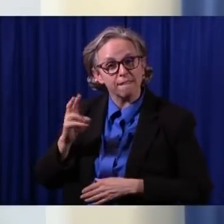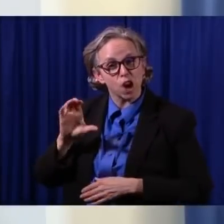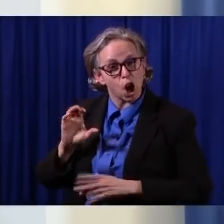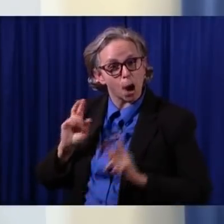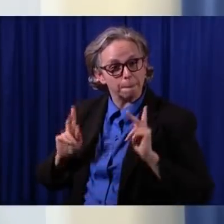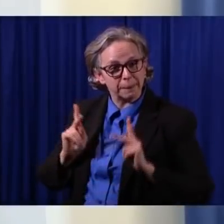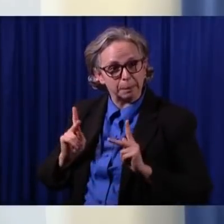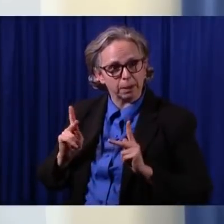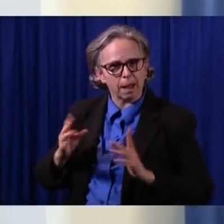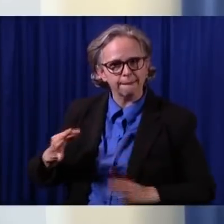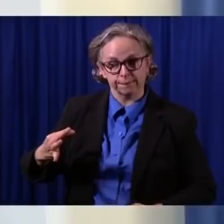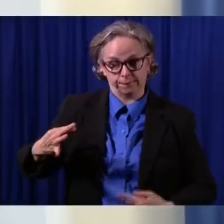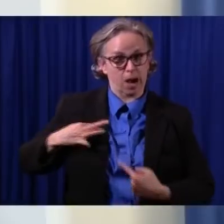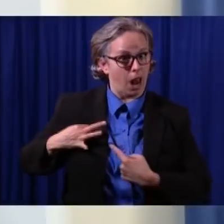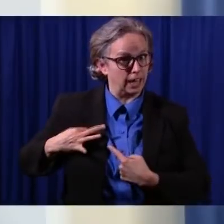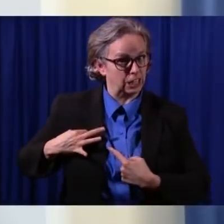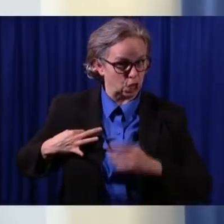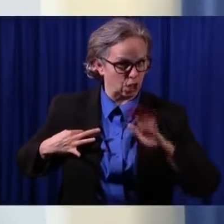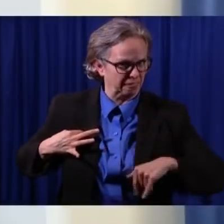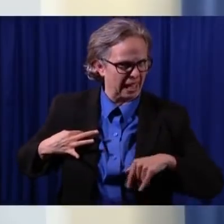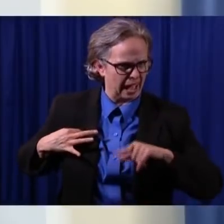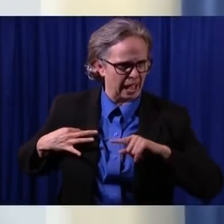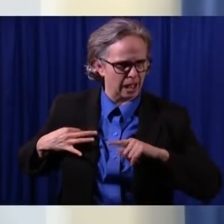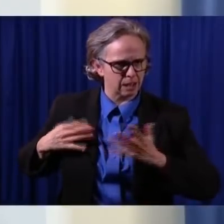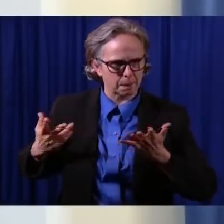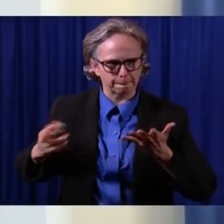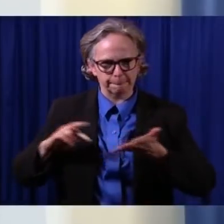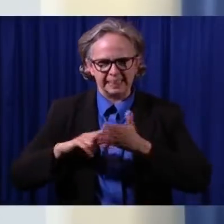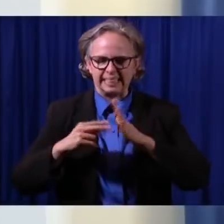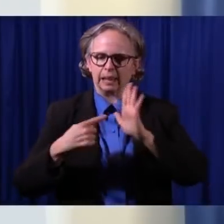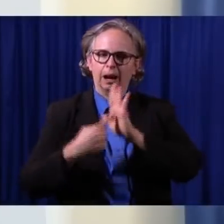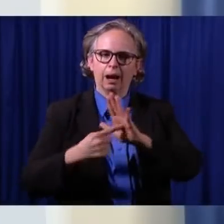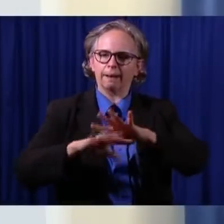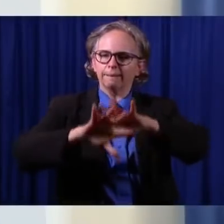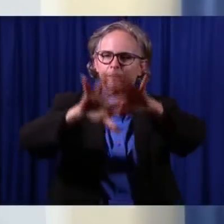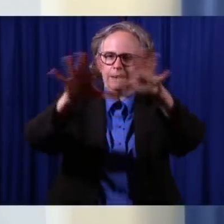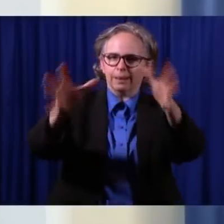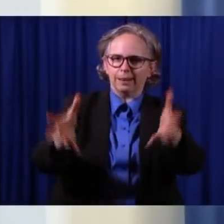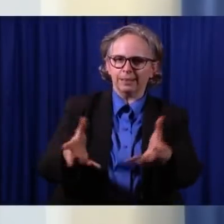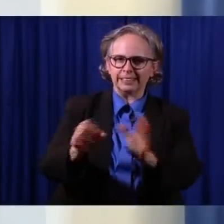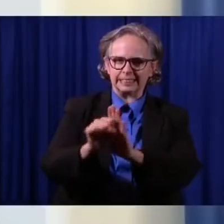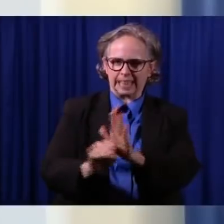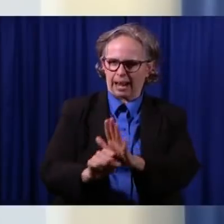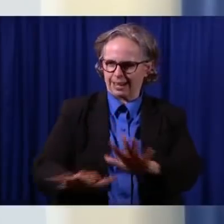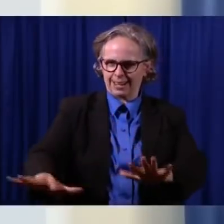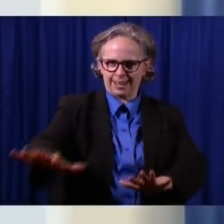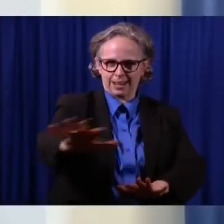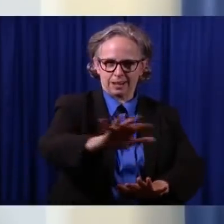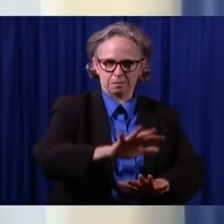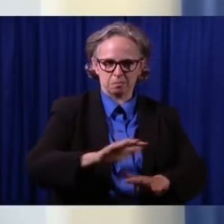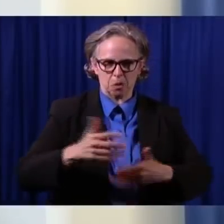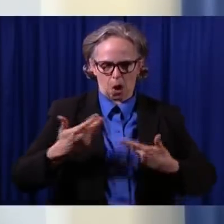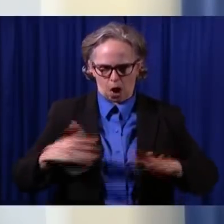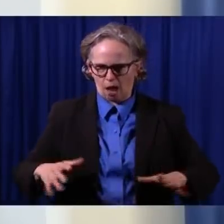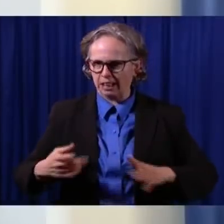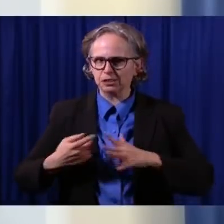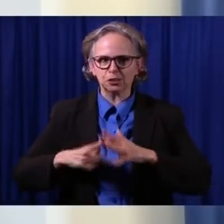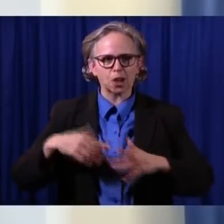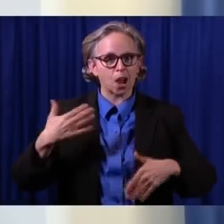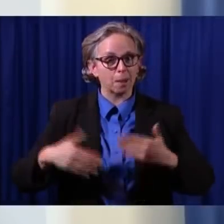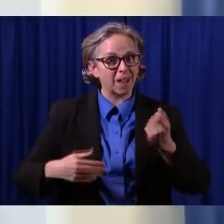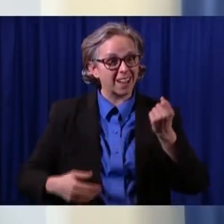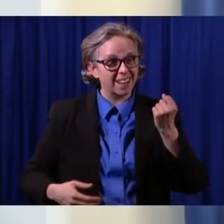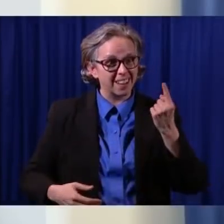volunteer their representative sample. And so that has been underway. It had to go through a huge IRB process and a lot,